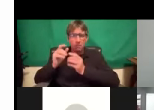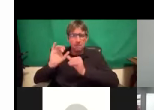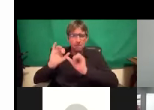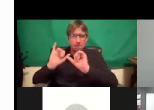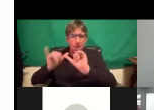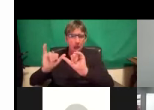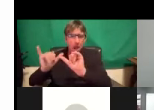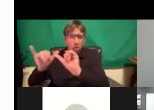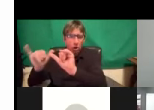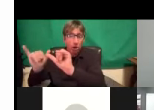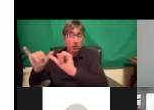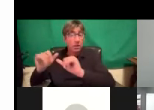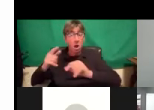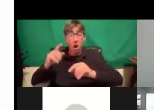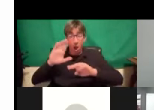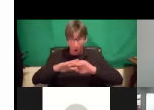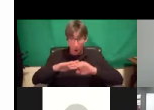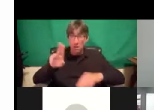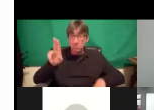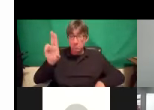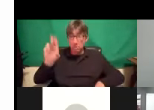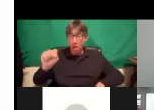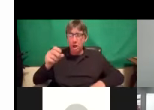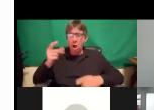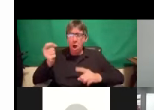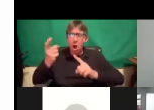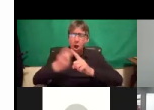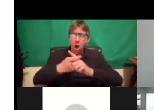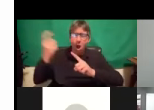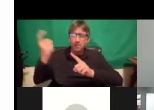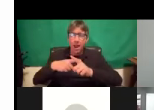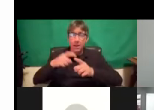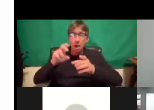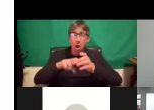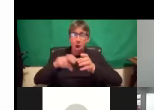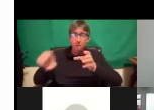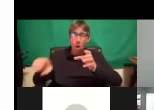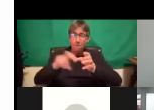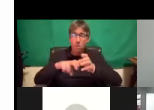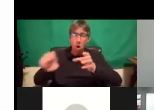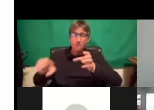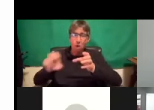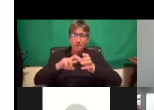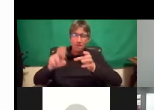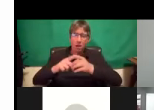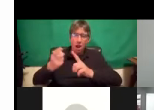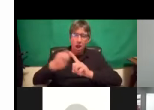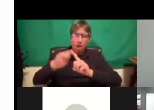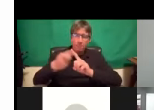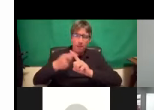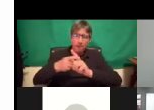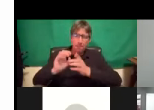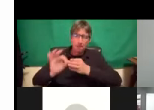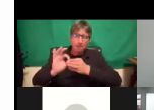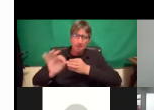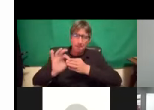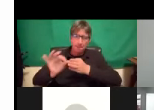automated passenger counters count on and offs by stop, regardless of fares. Gated subway stations are measured